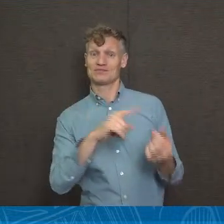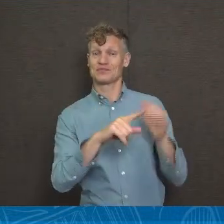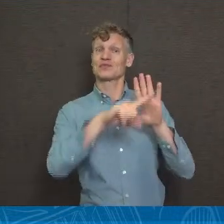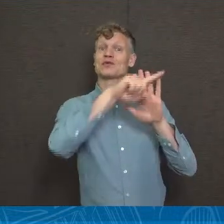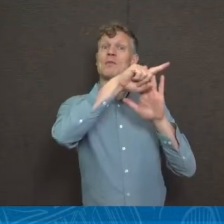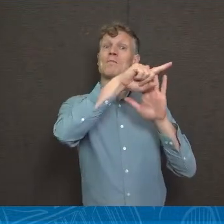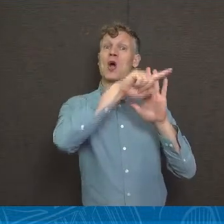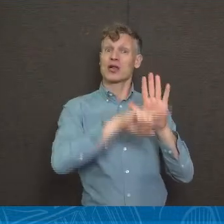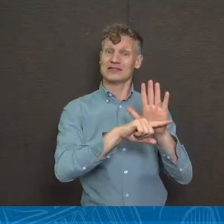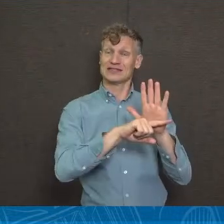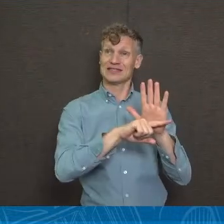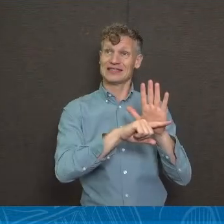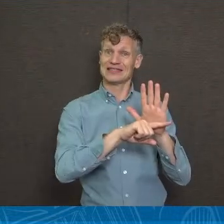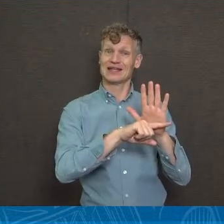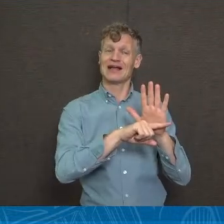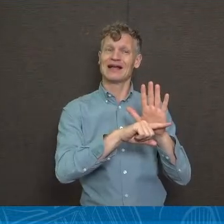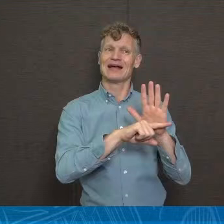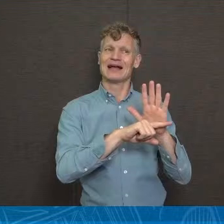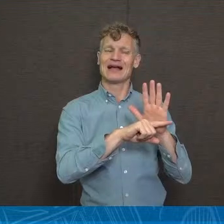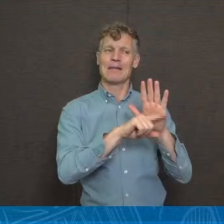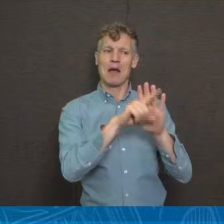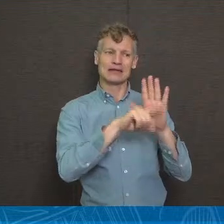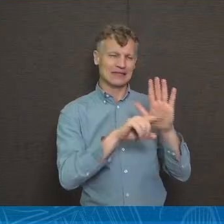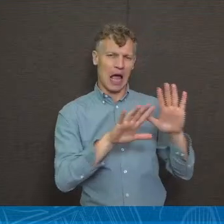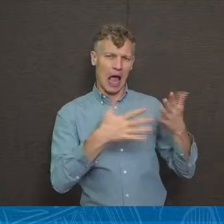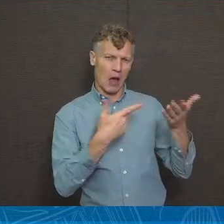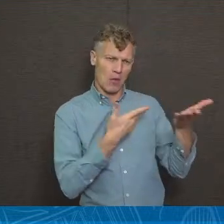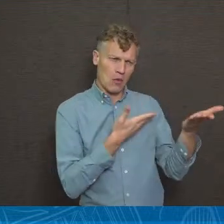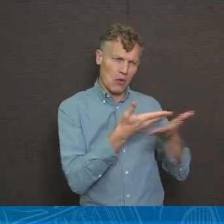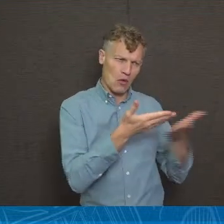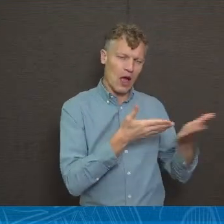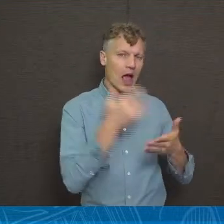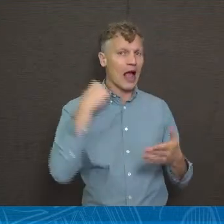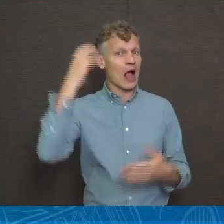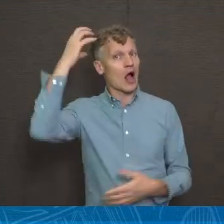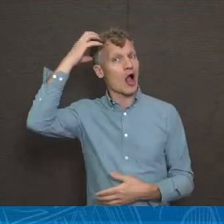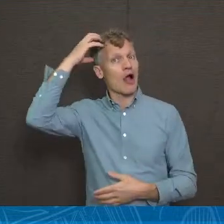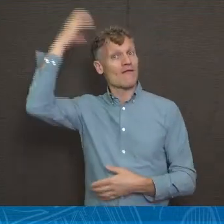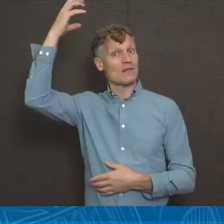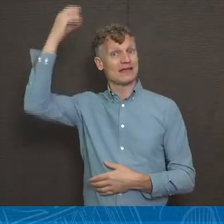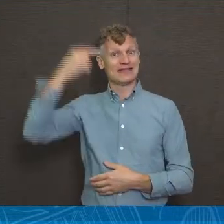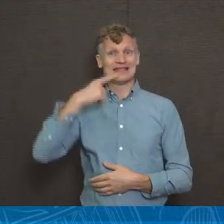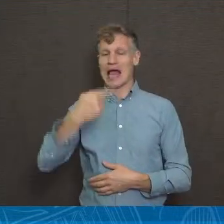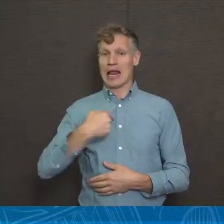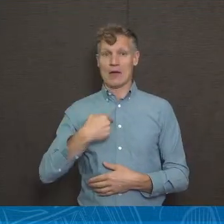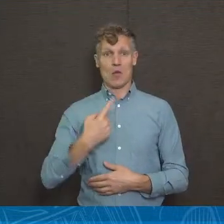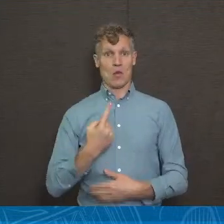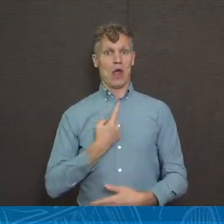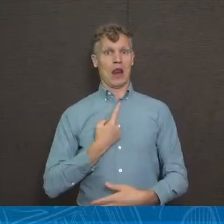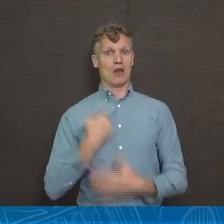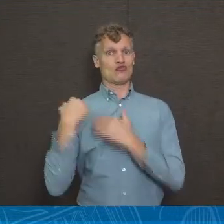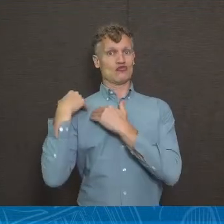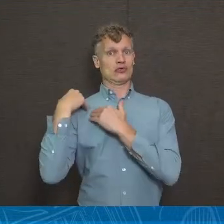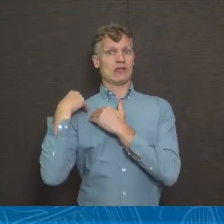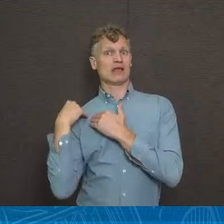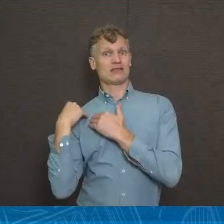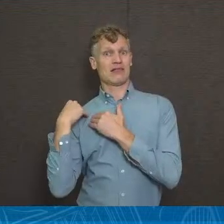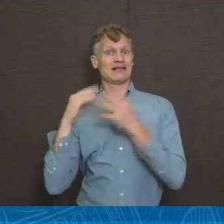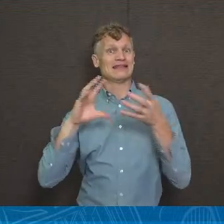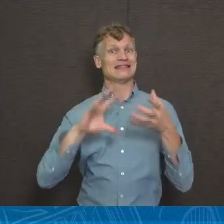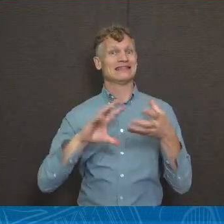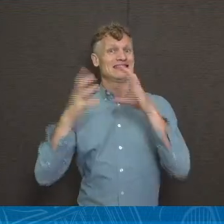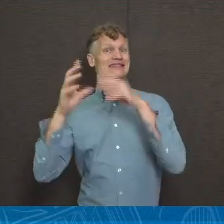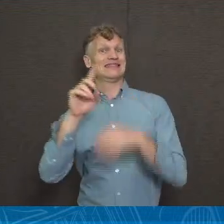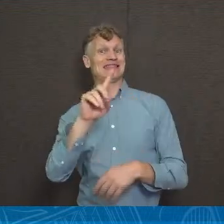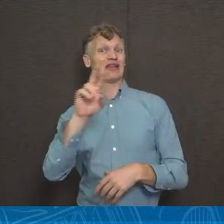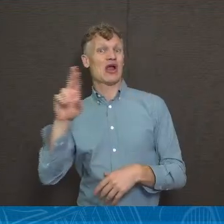be primarily responsible for disaster risk. And as a result of that, this principle of shared responsibility was introduced. And that's the idea